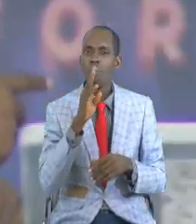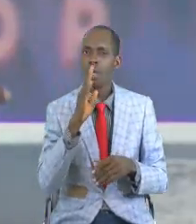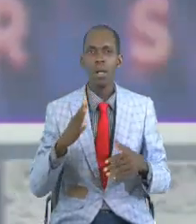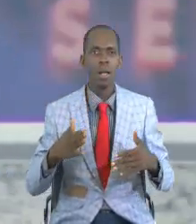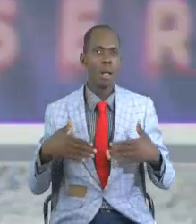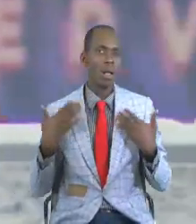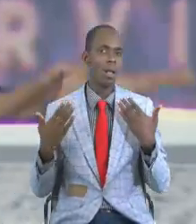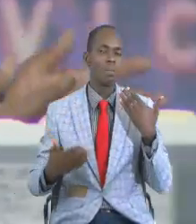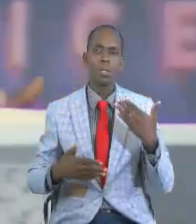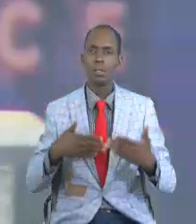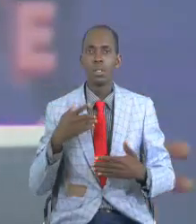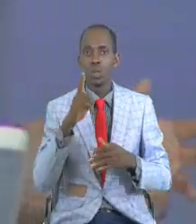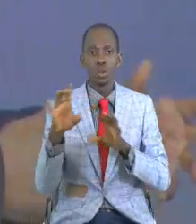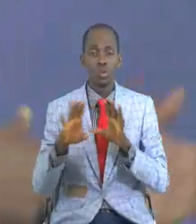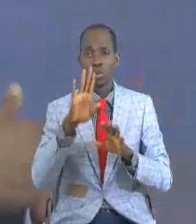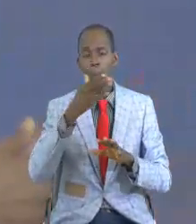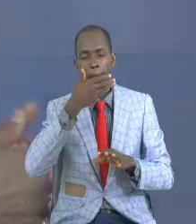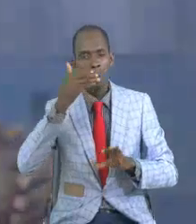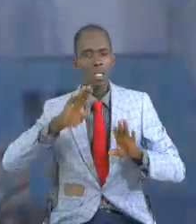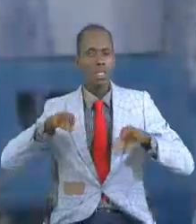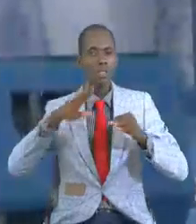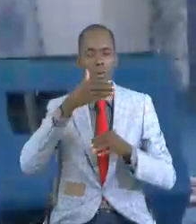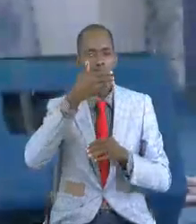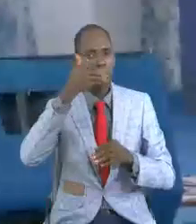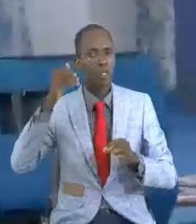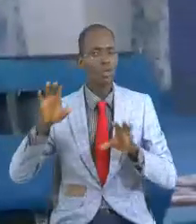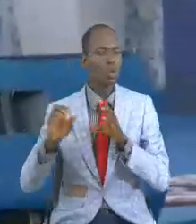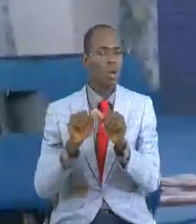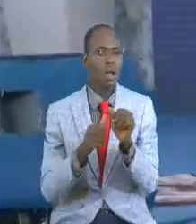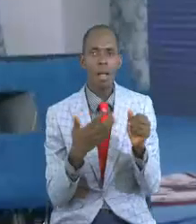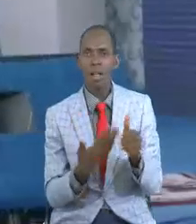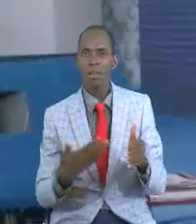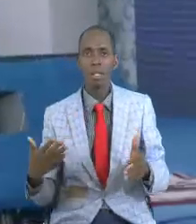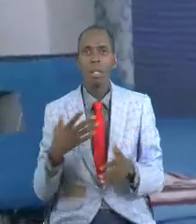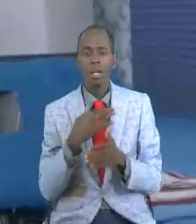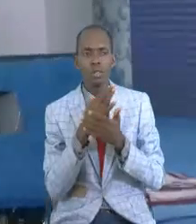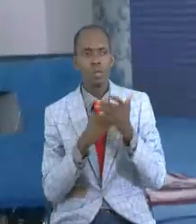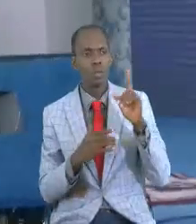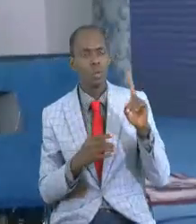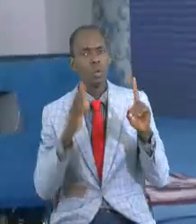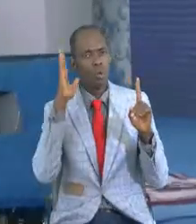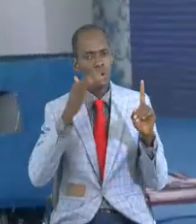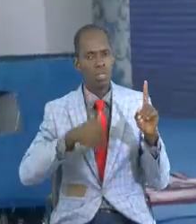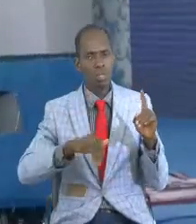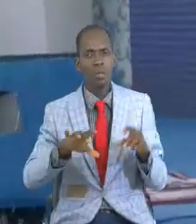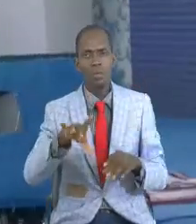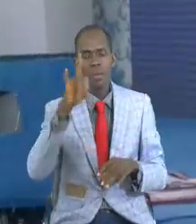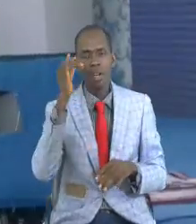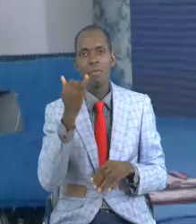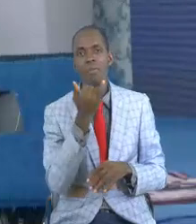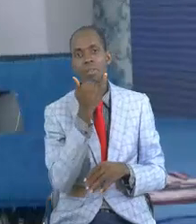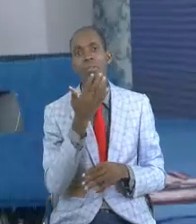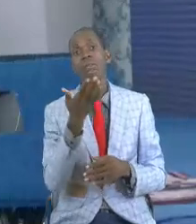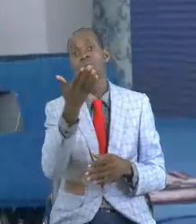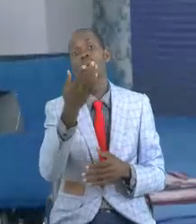your best and you give your best and you do everything, and somebody will still find fault and say, but how about